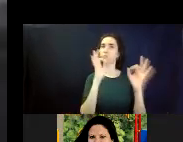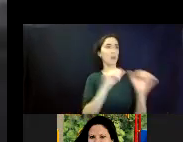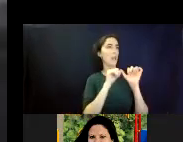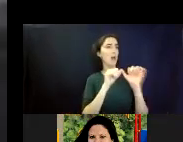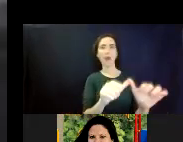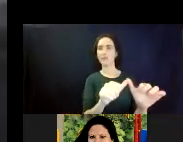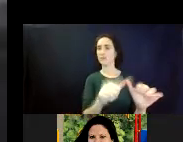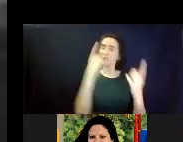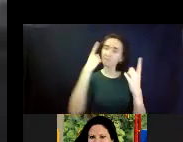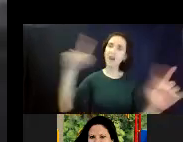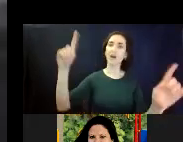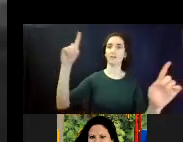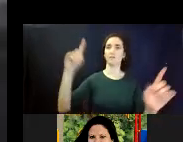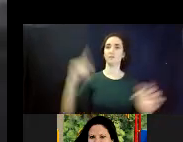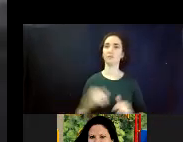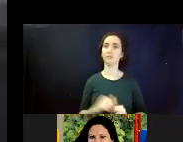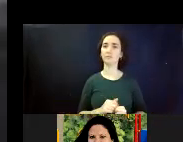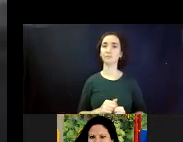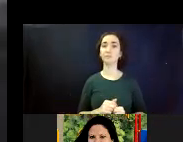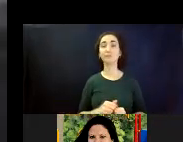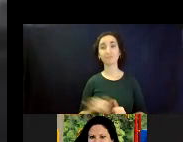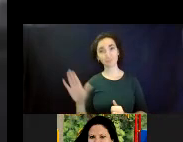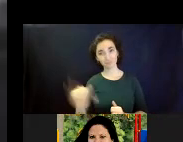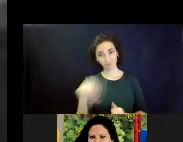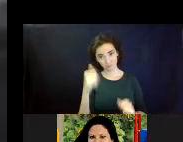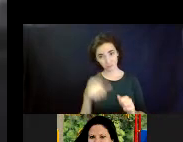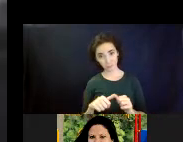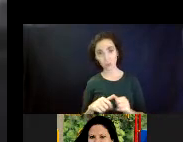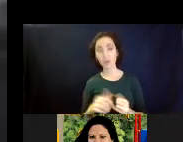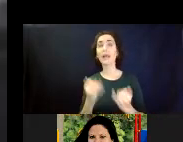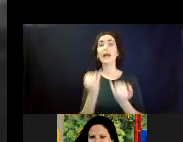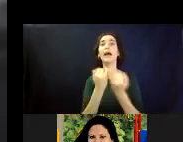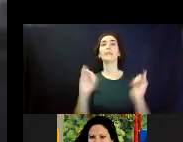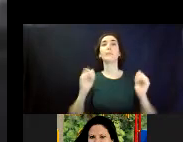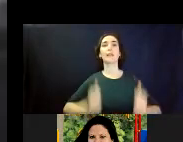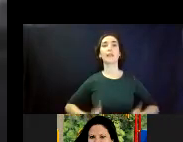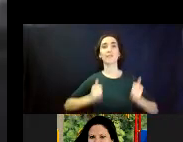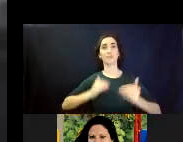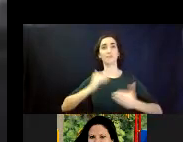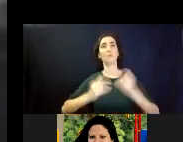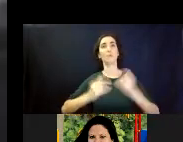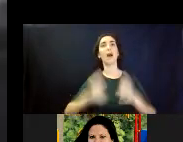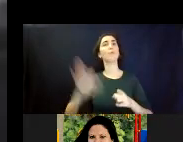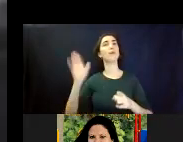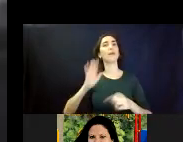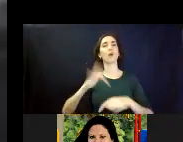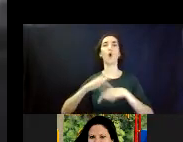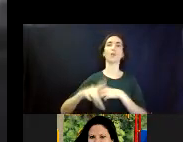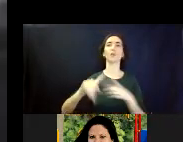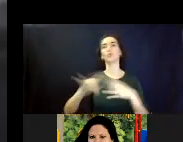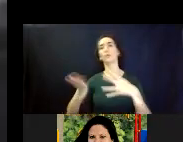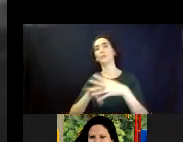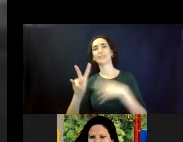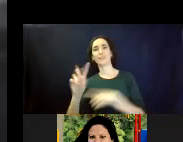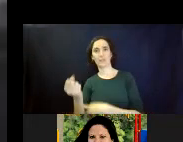highly effective. Keep in mind, the independent living movement happened in the early to mid-70s. On